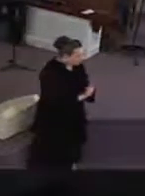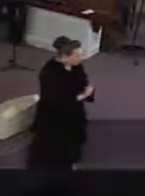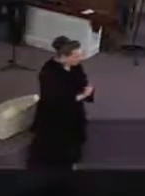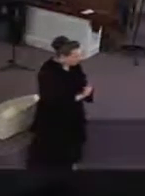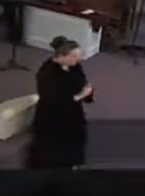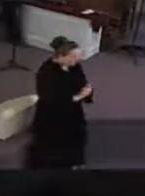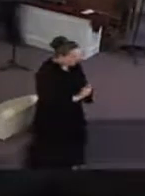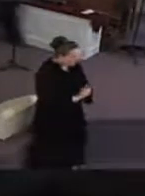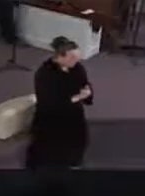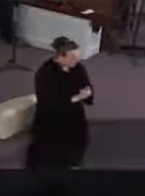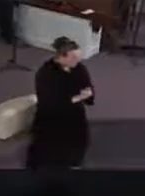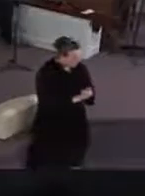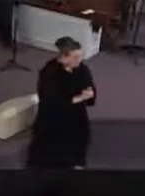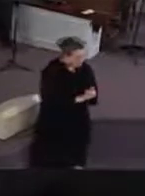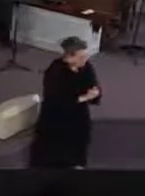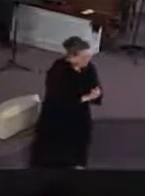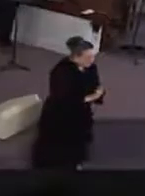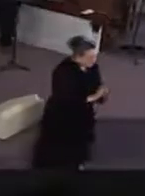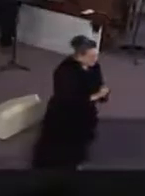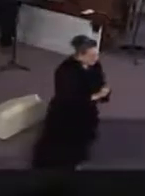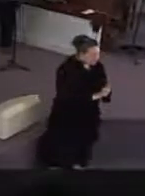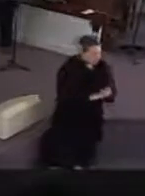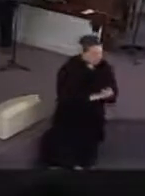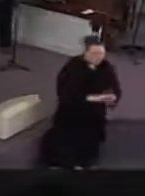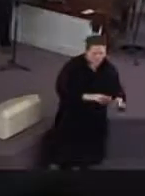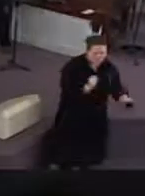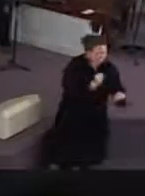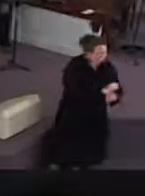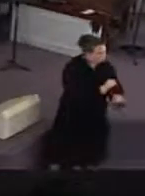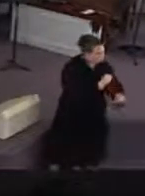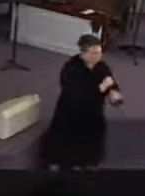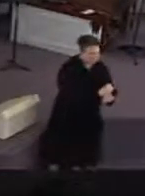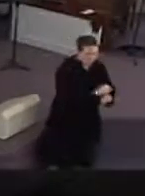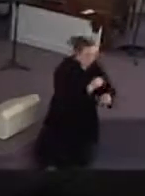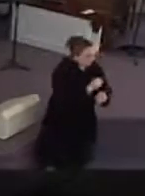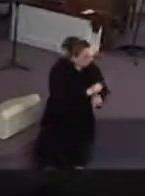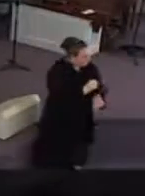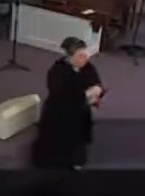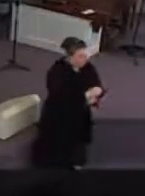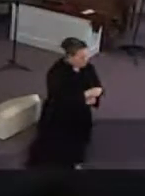It's got to work every day. It doesn't work just on Christmas and Easter.